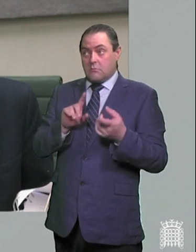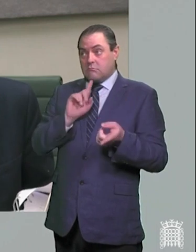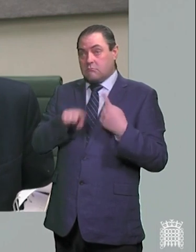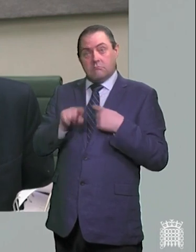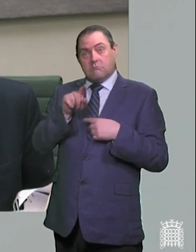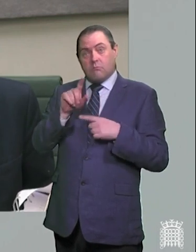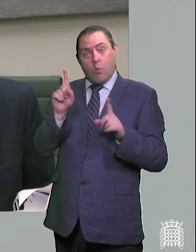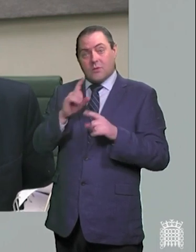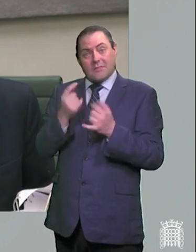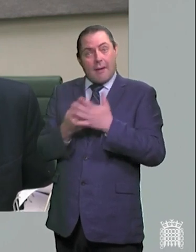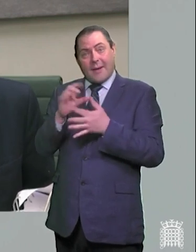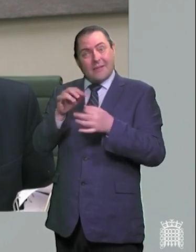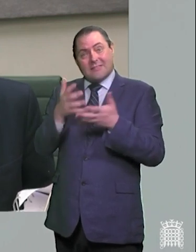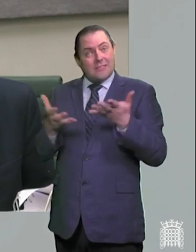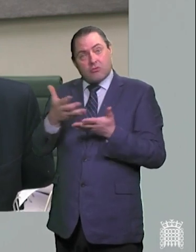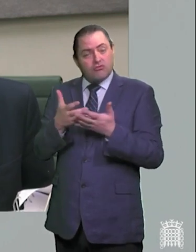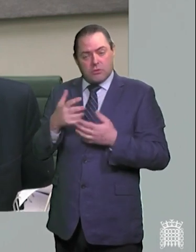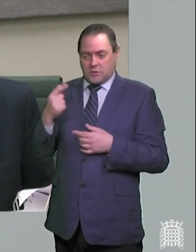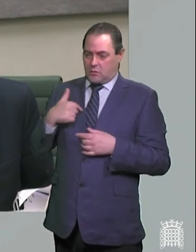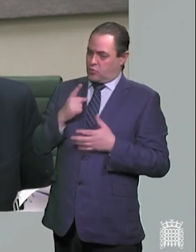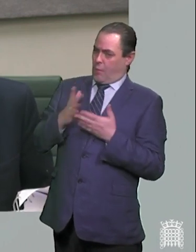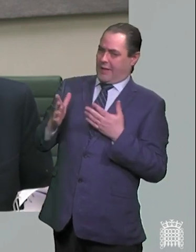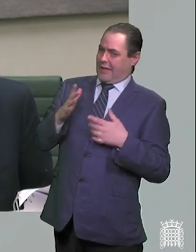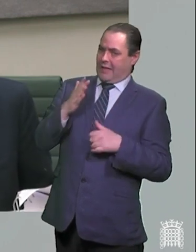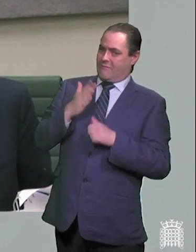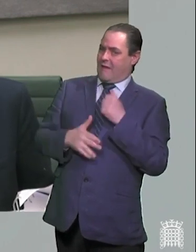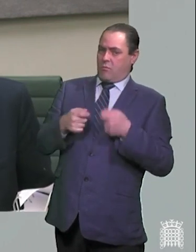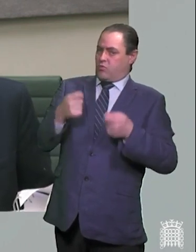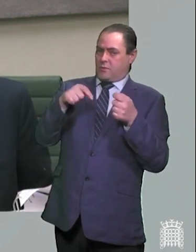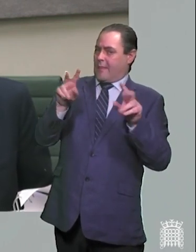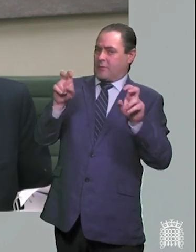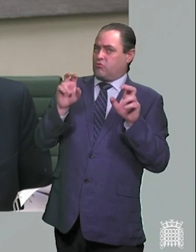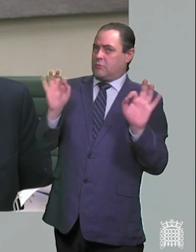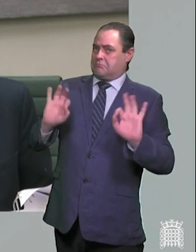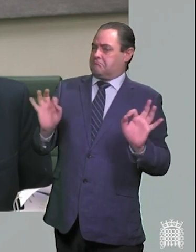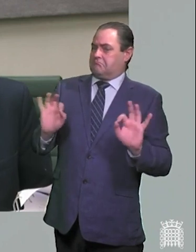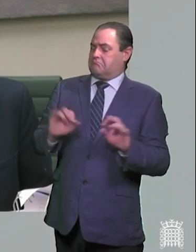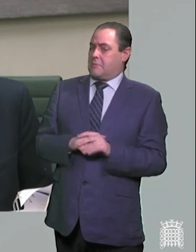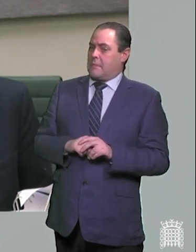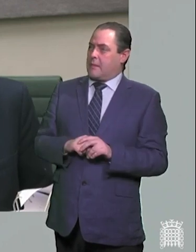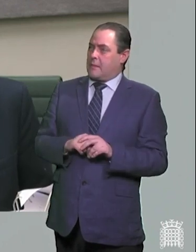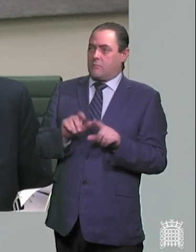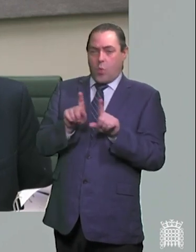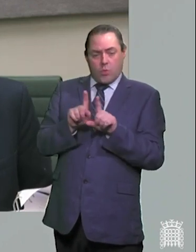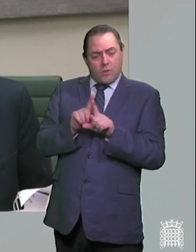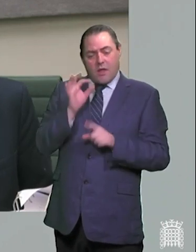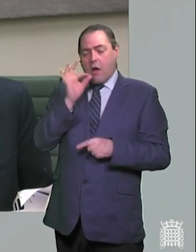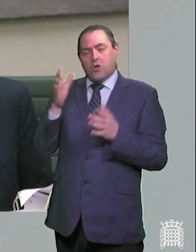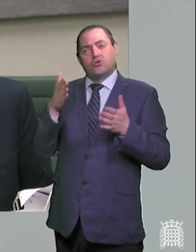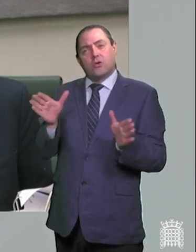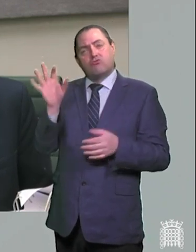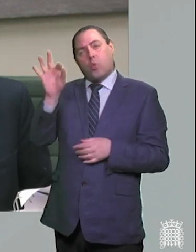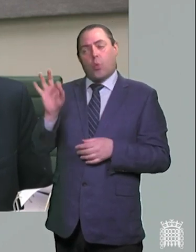that discussion? He says, I do not believe any of these topics were discussed at the meeting. And he's asked a general